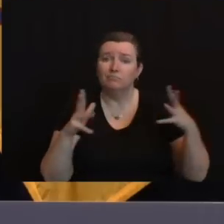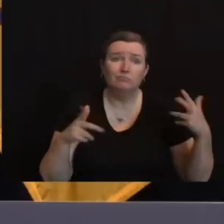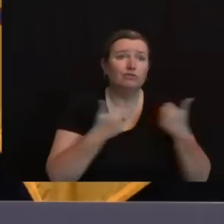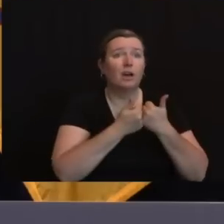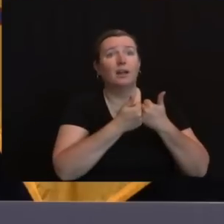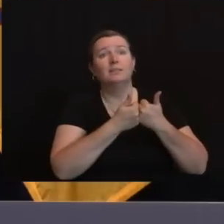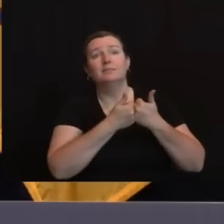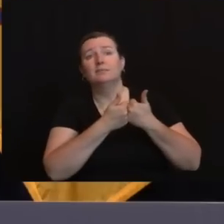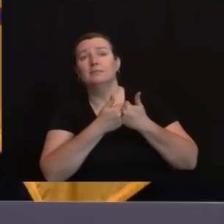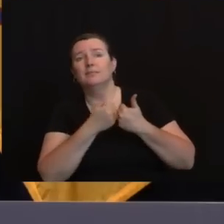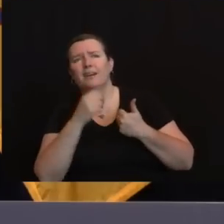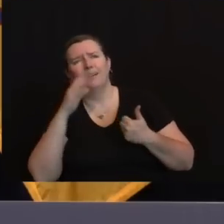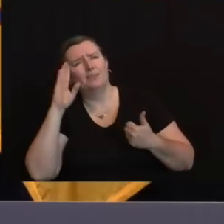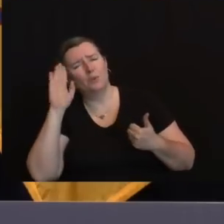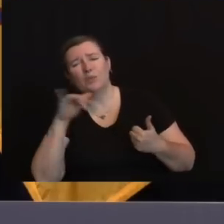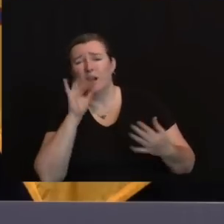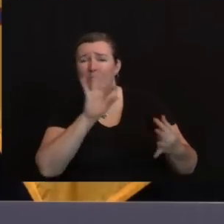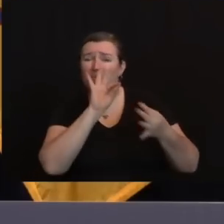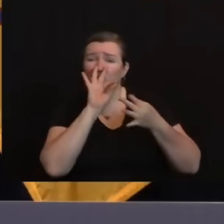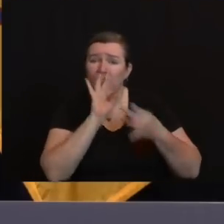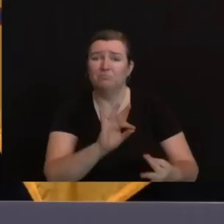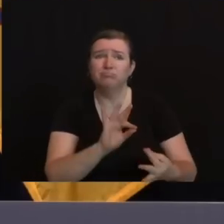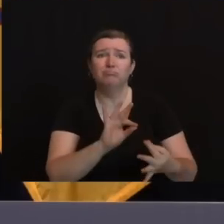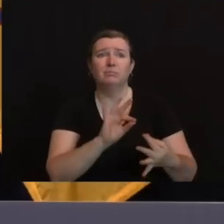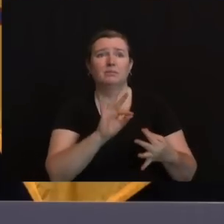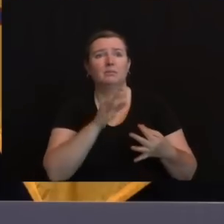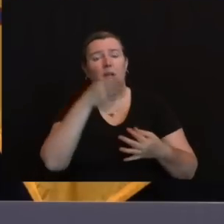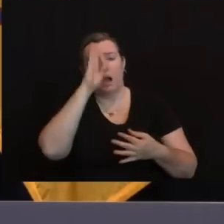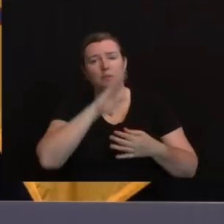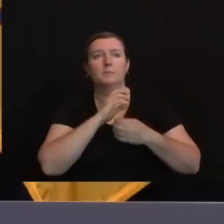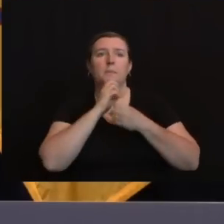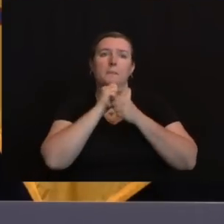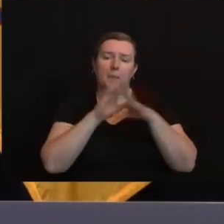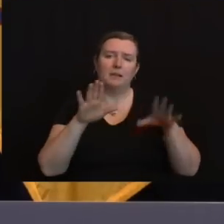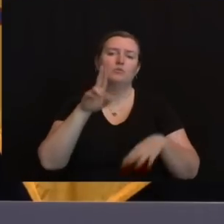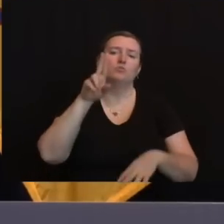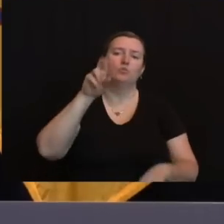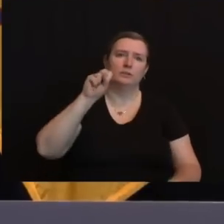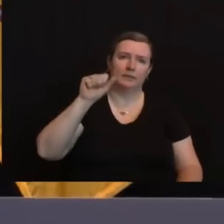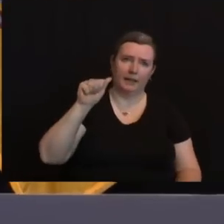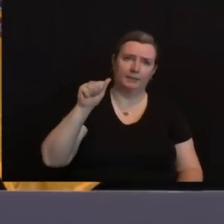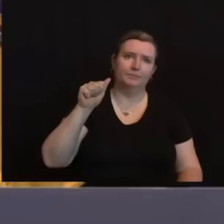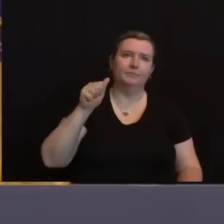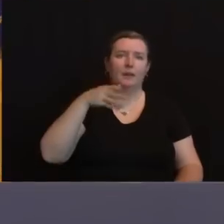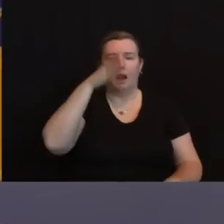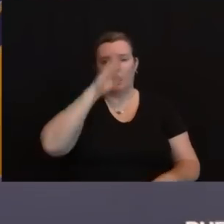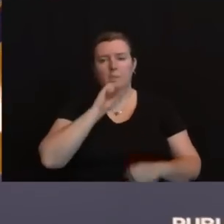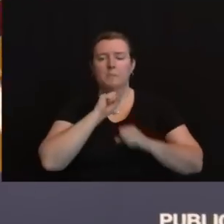imperfections, may God bless the United States of America. Thank you.